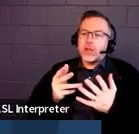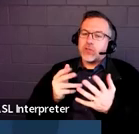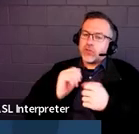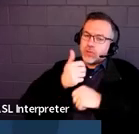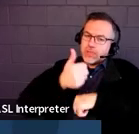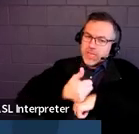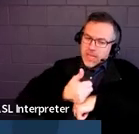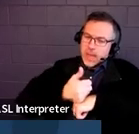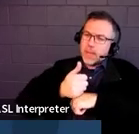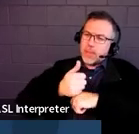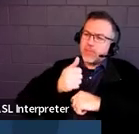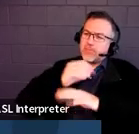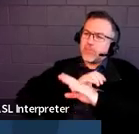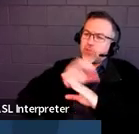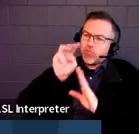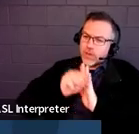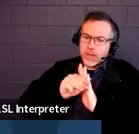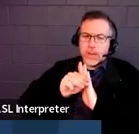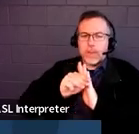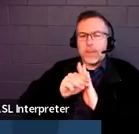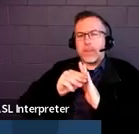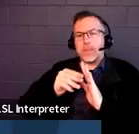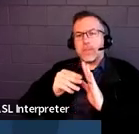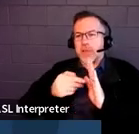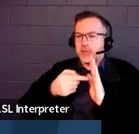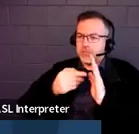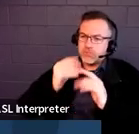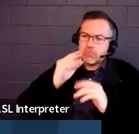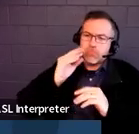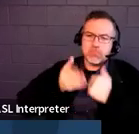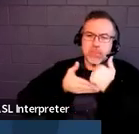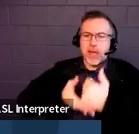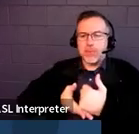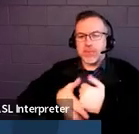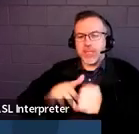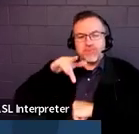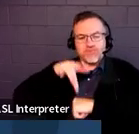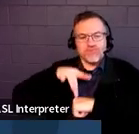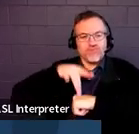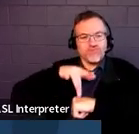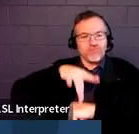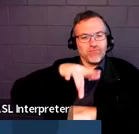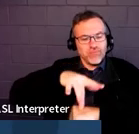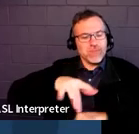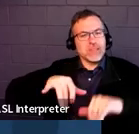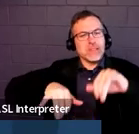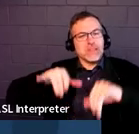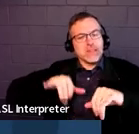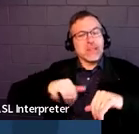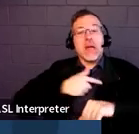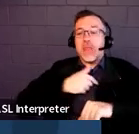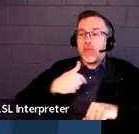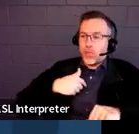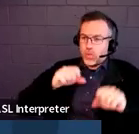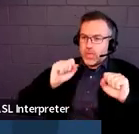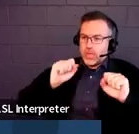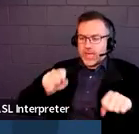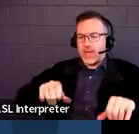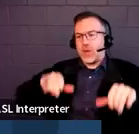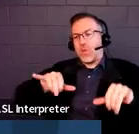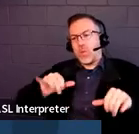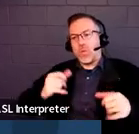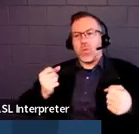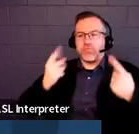develop and construct that transition portfolio, and then it helps us contextualize